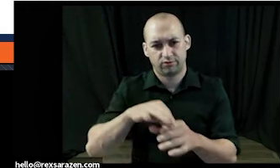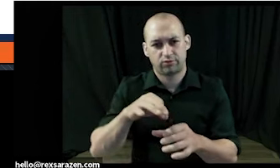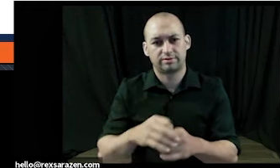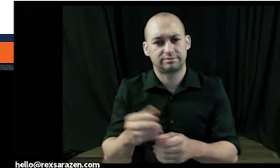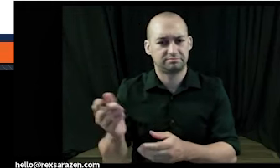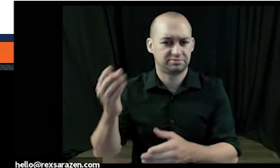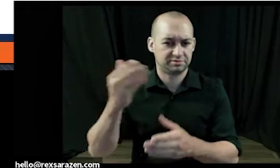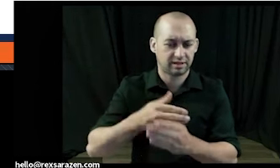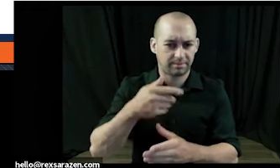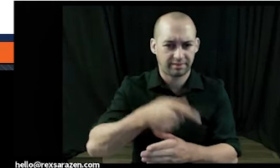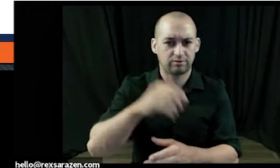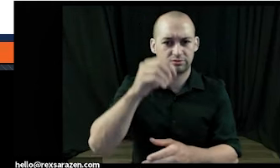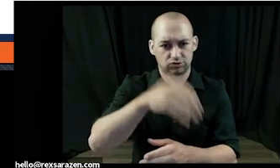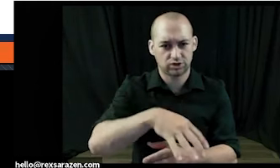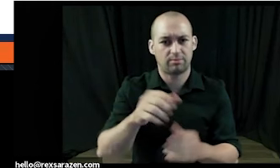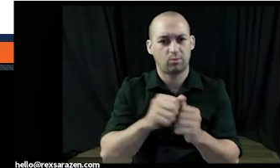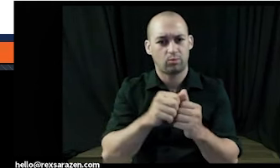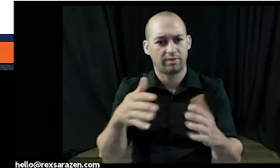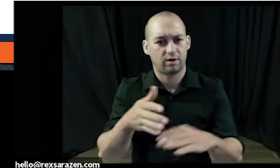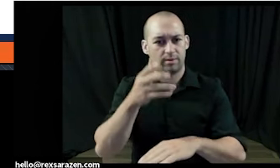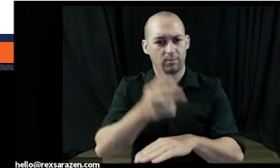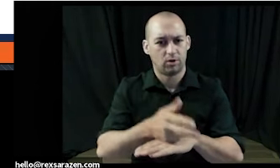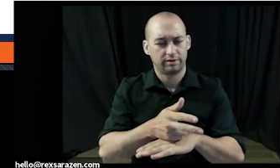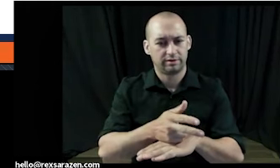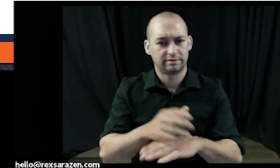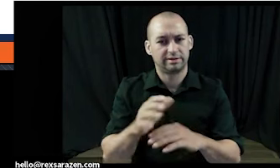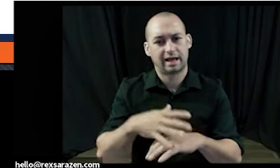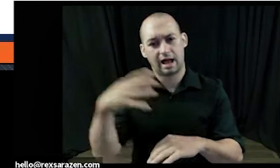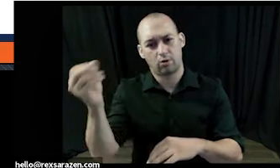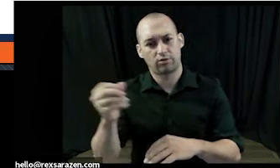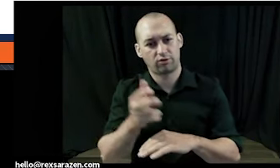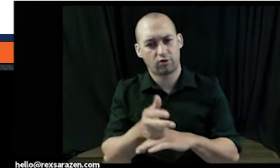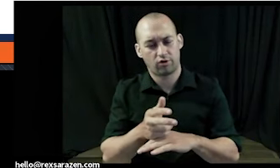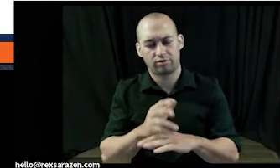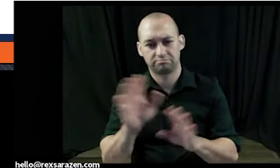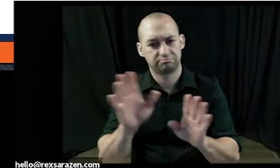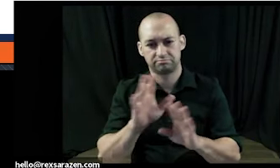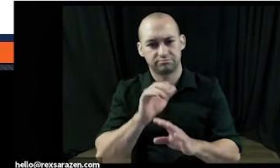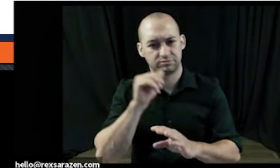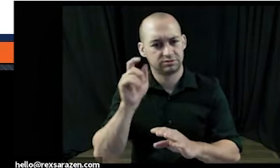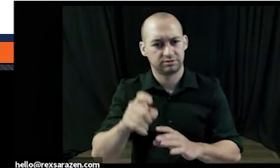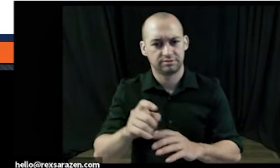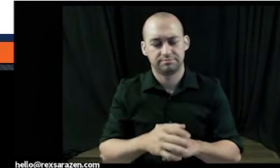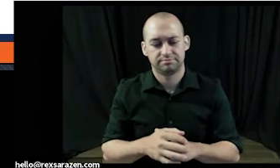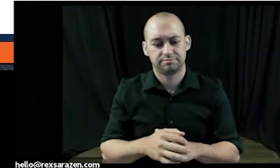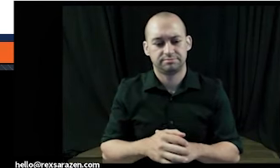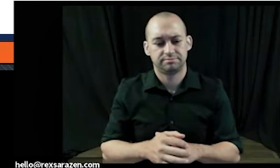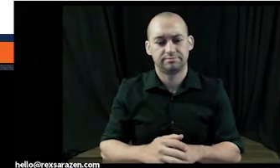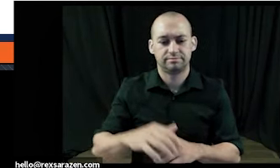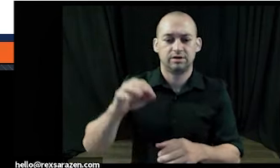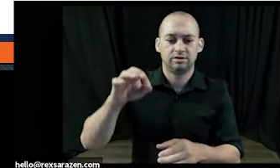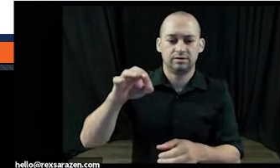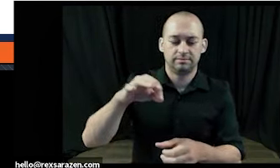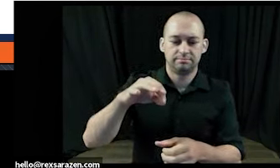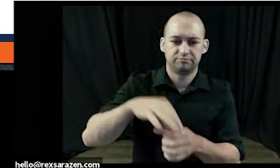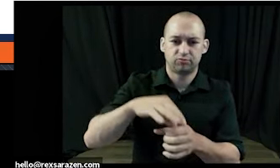in the trolley without needing to park and exit their vehicle. Ballot drop stop tour is in at least one location